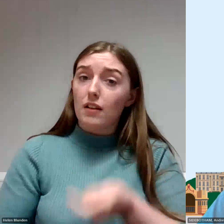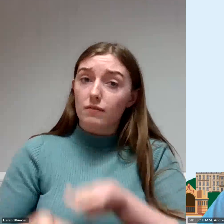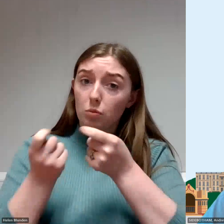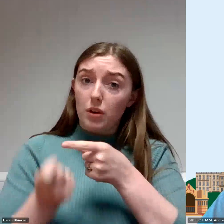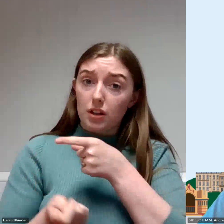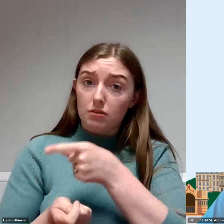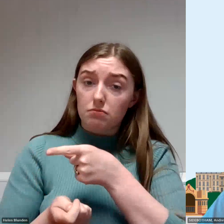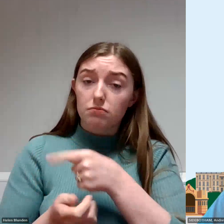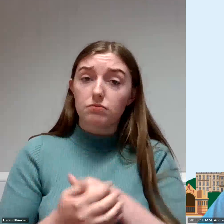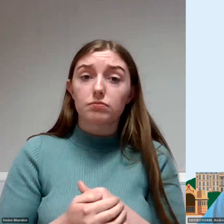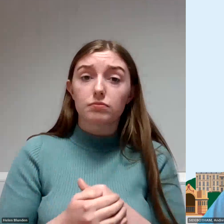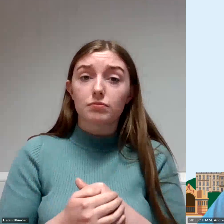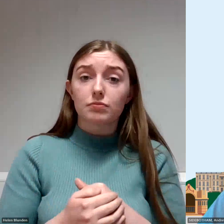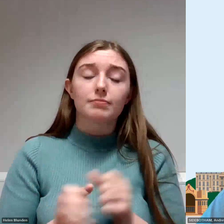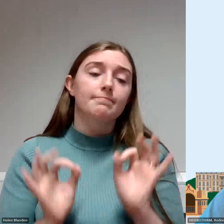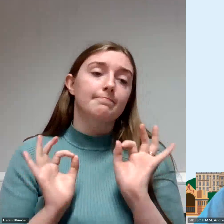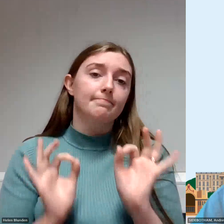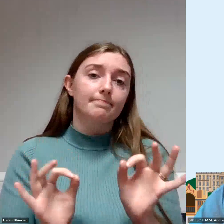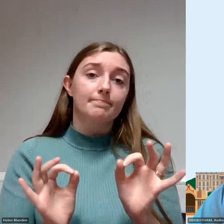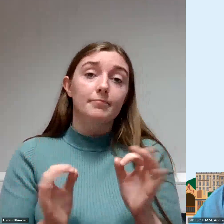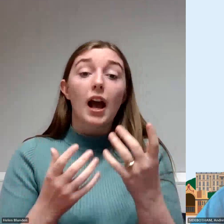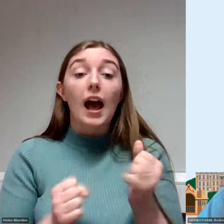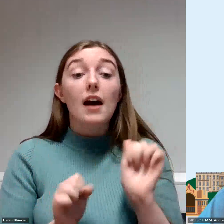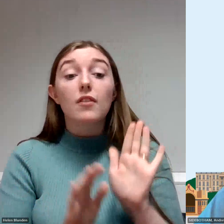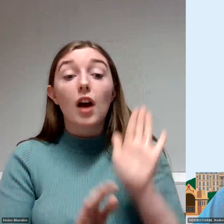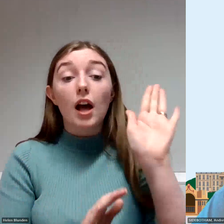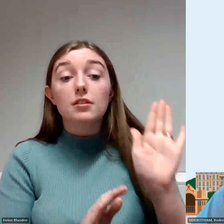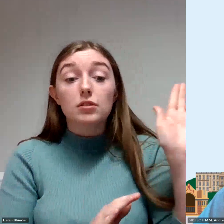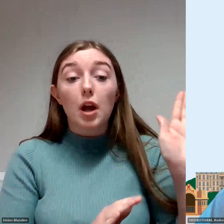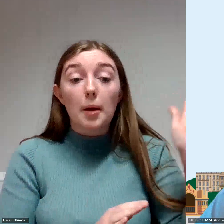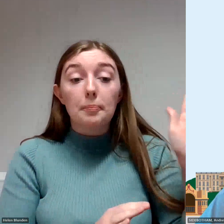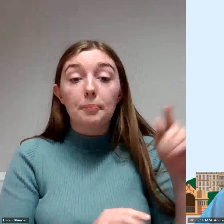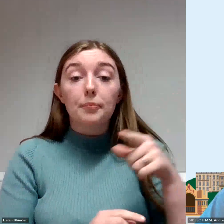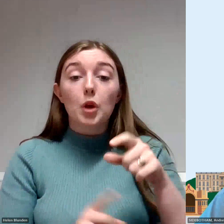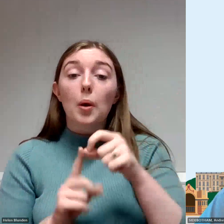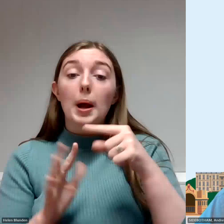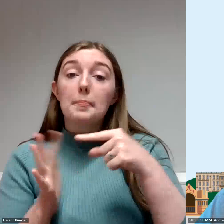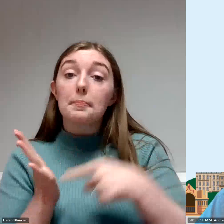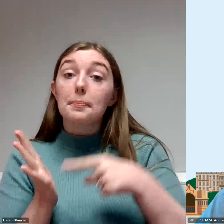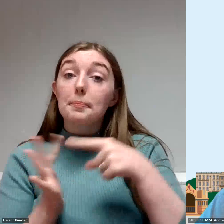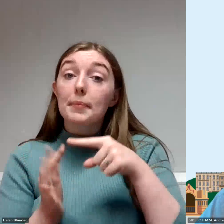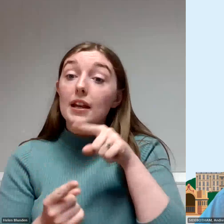Excellent. Okay, so we have some hands up. So Pete Steedman.